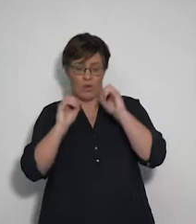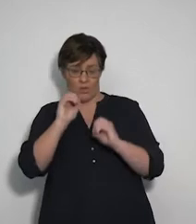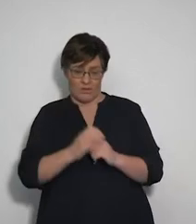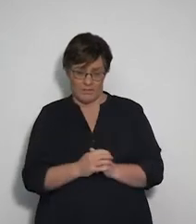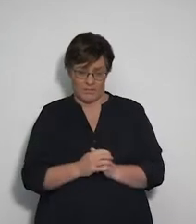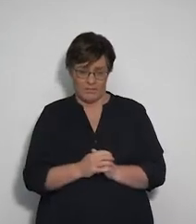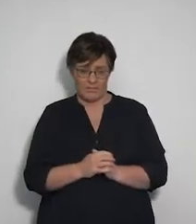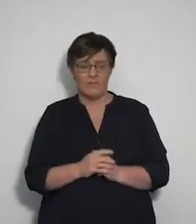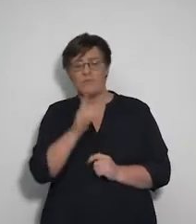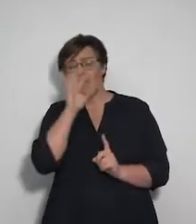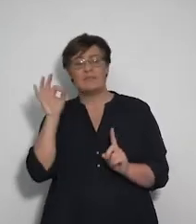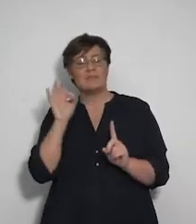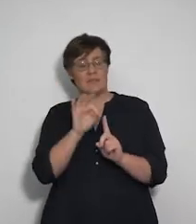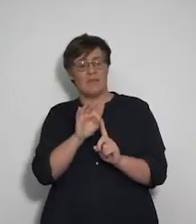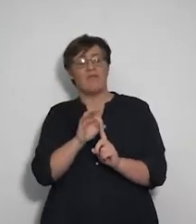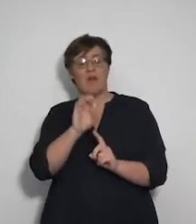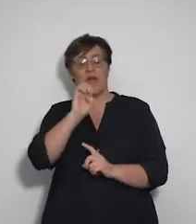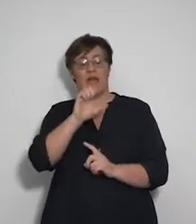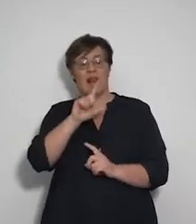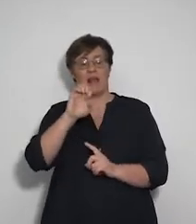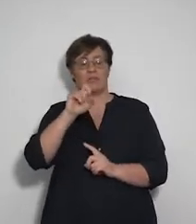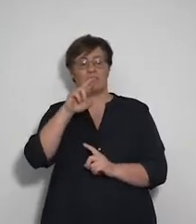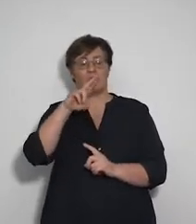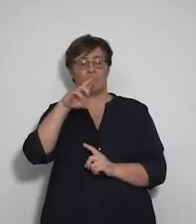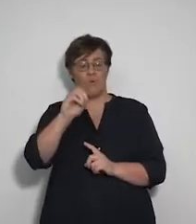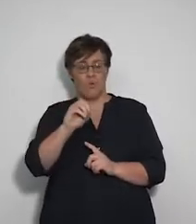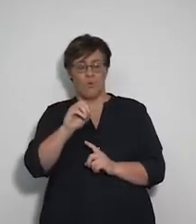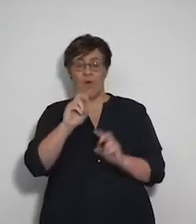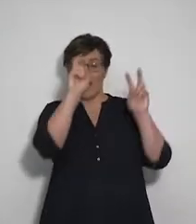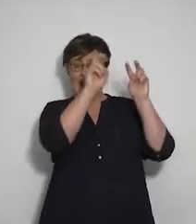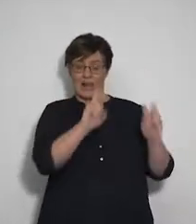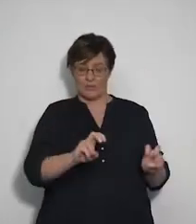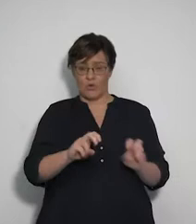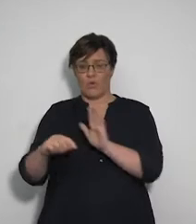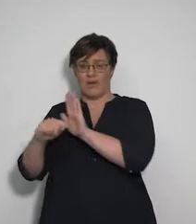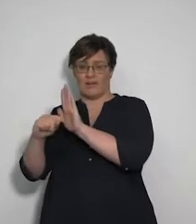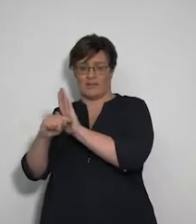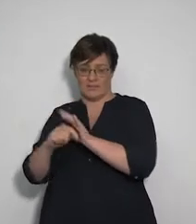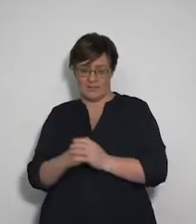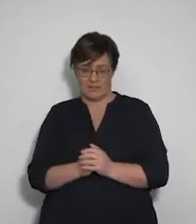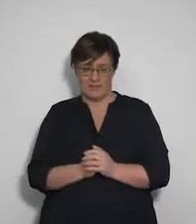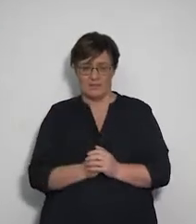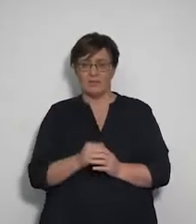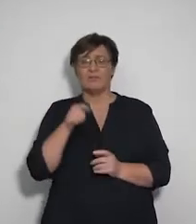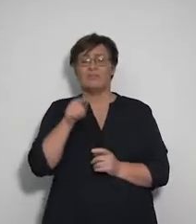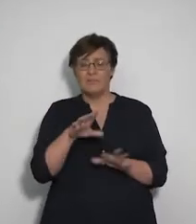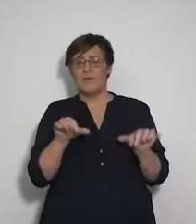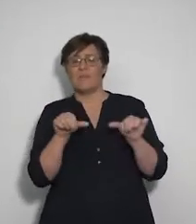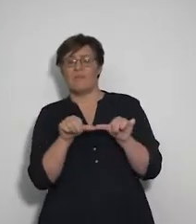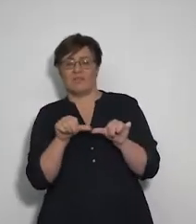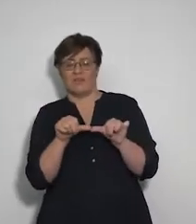spoke about in terms of electronegativity, right? So electronegativity is a